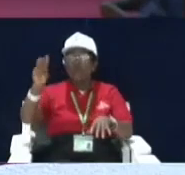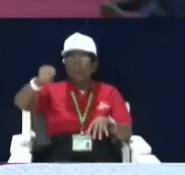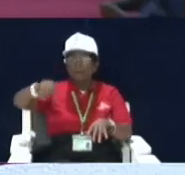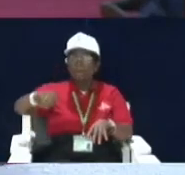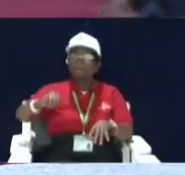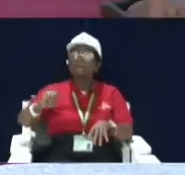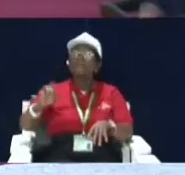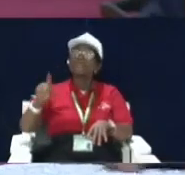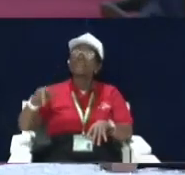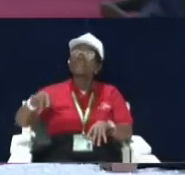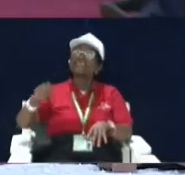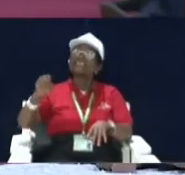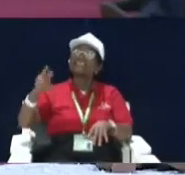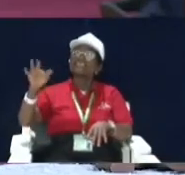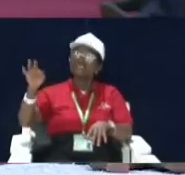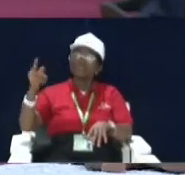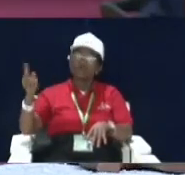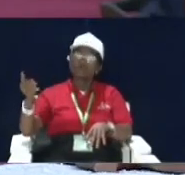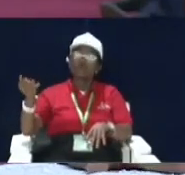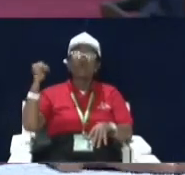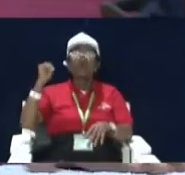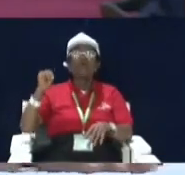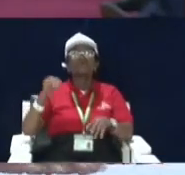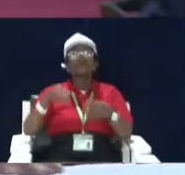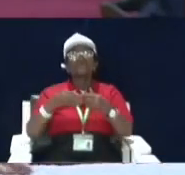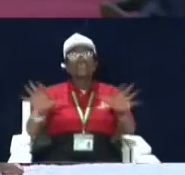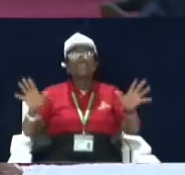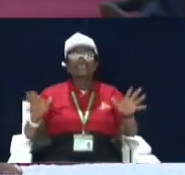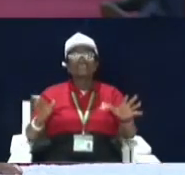there had been 10 wonders.